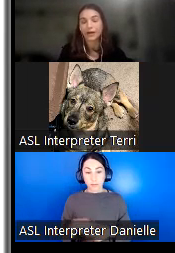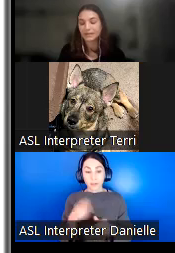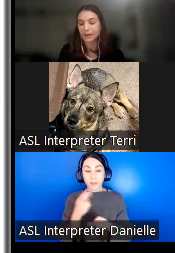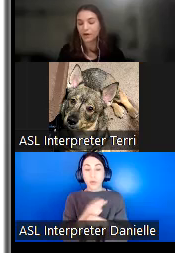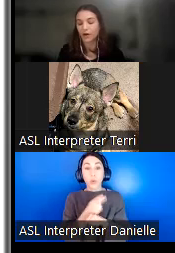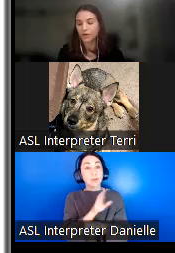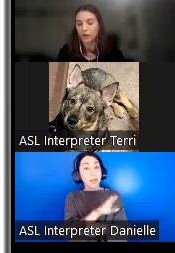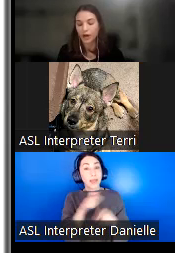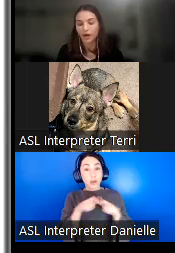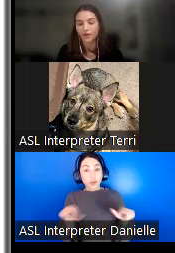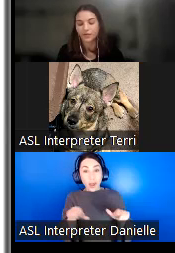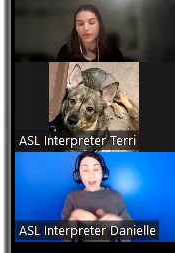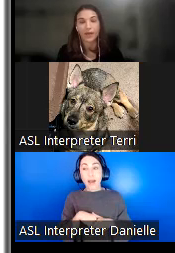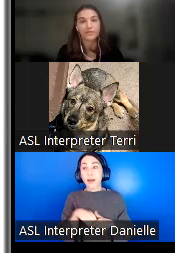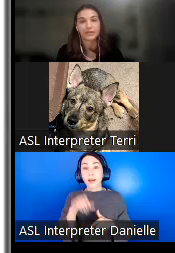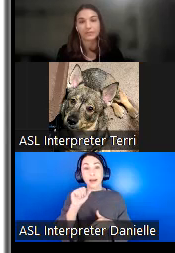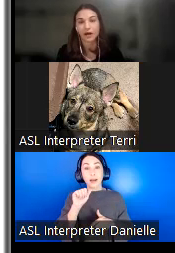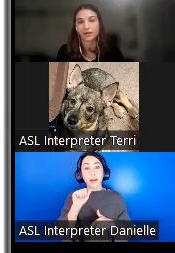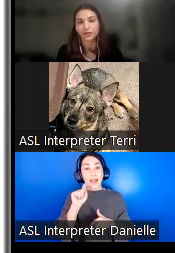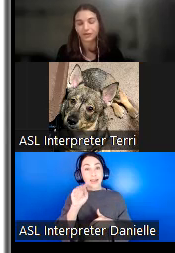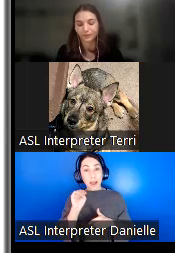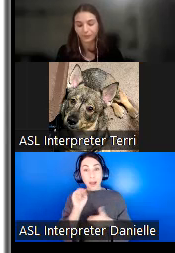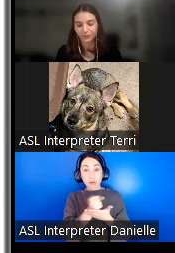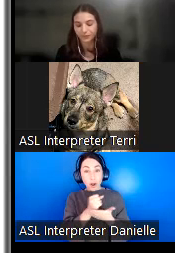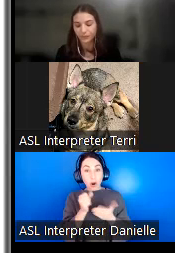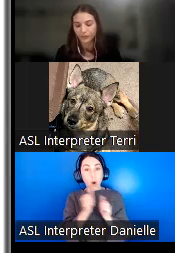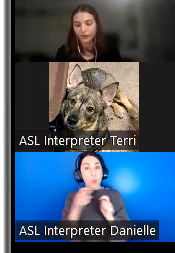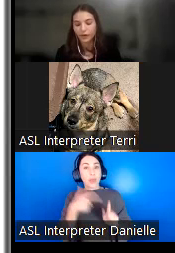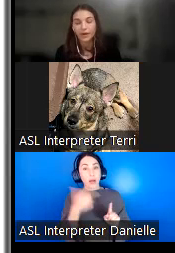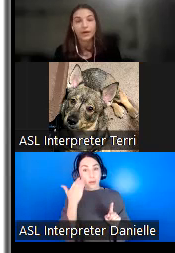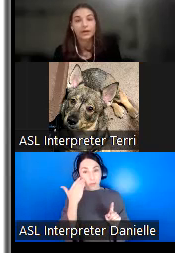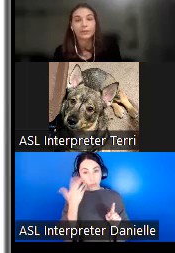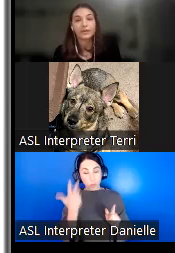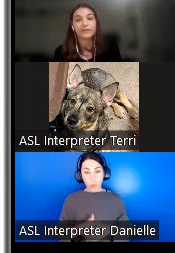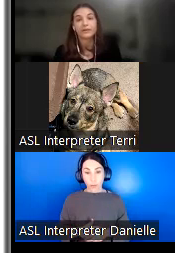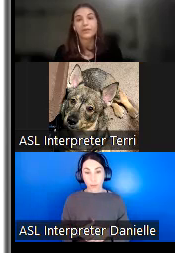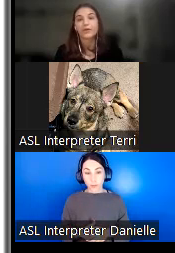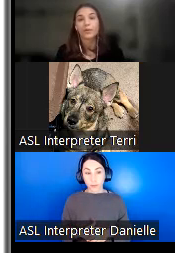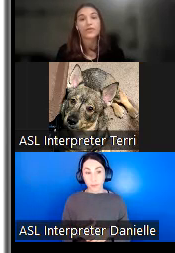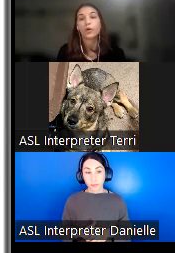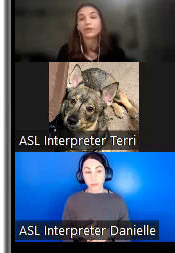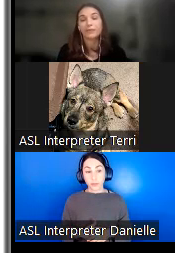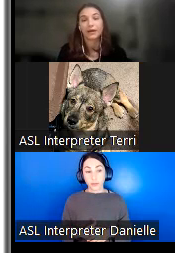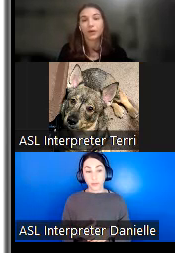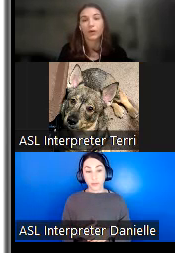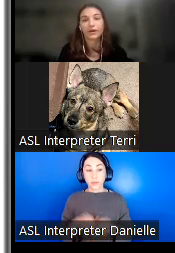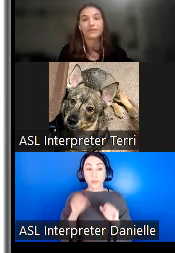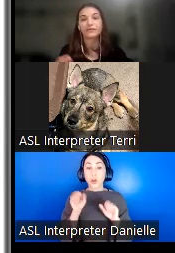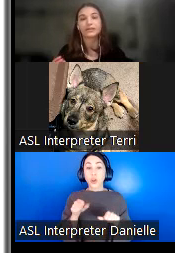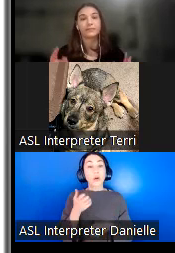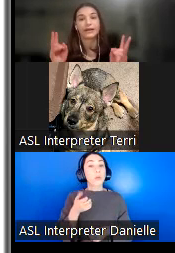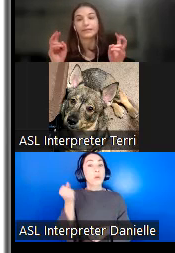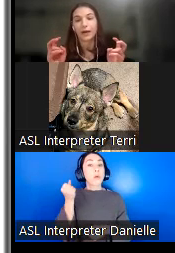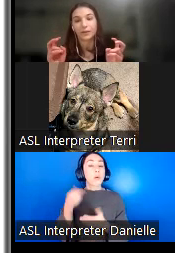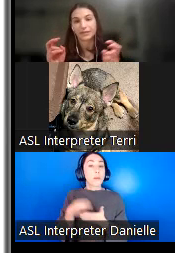checkbook or ATM card or credit cards without the victim's knowledge. It could be even withholding money or